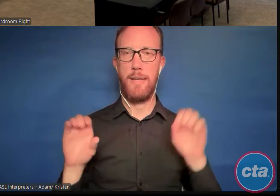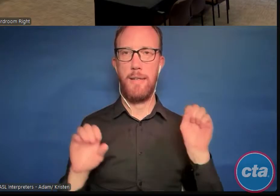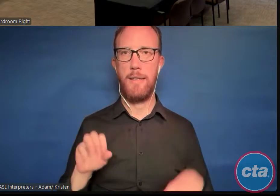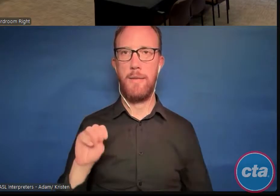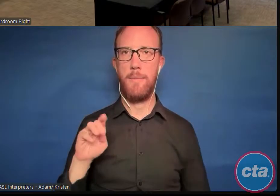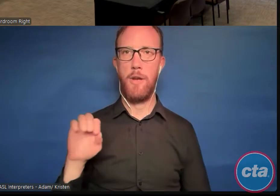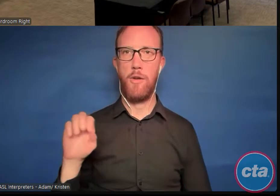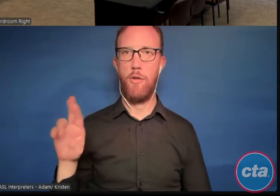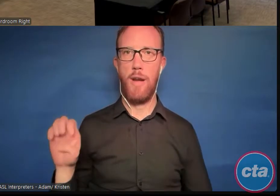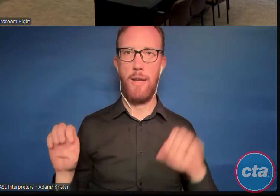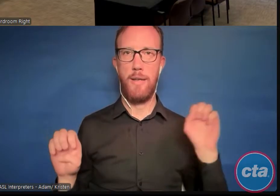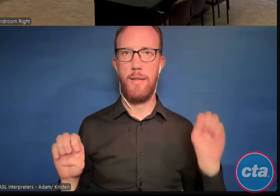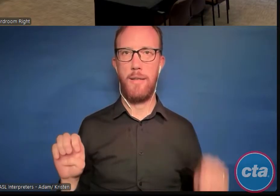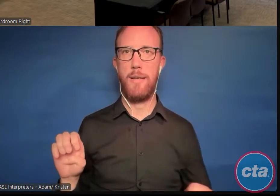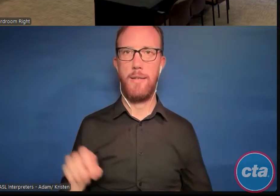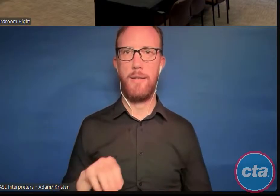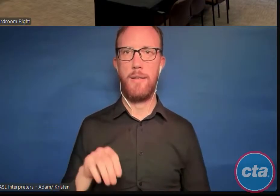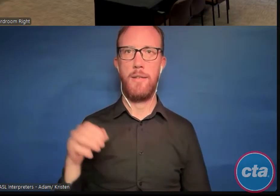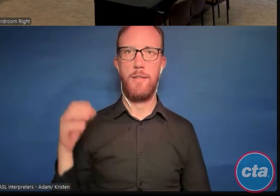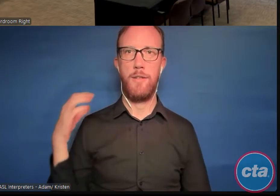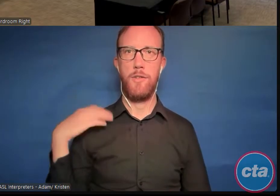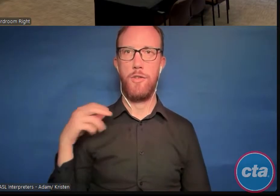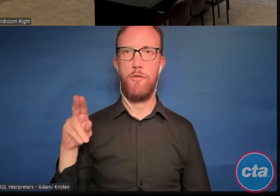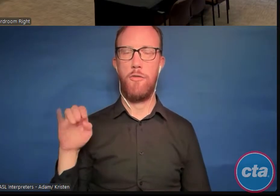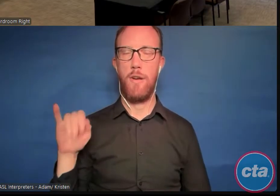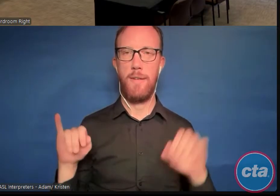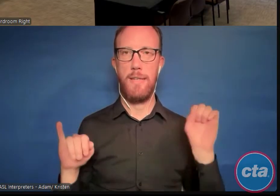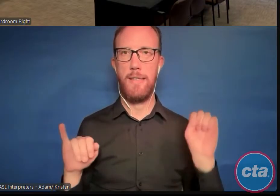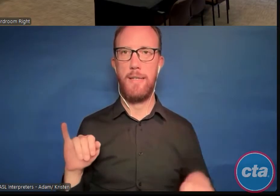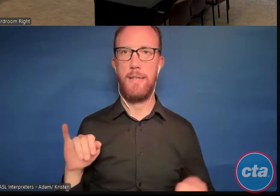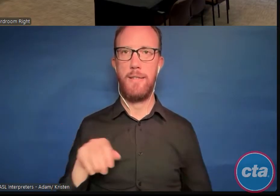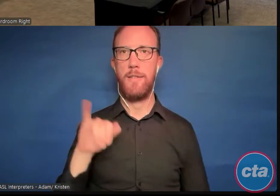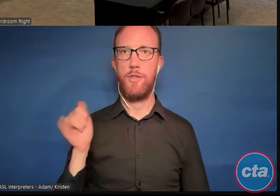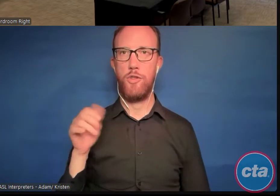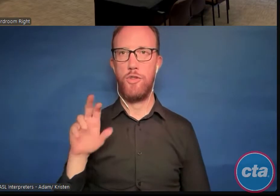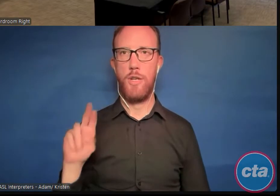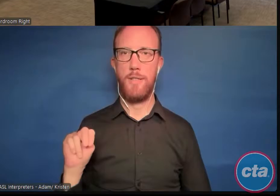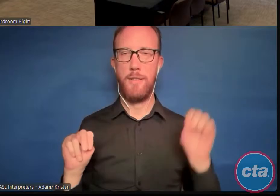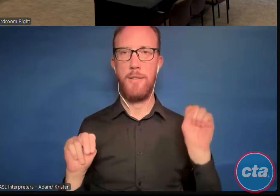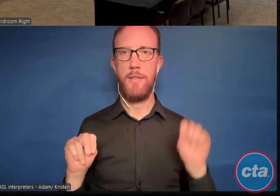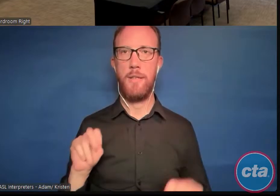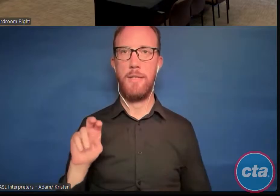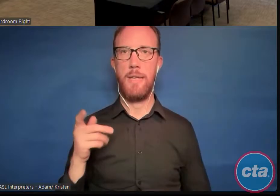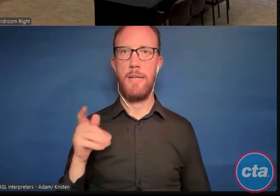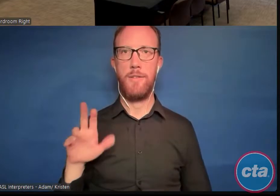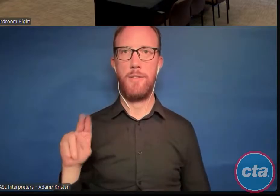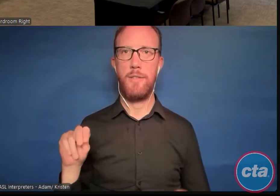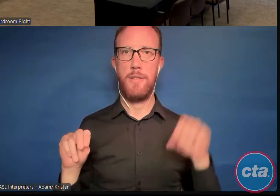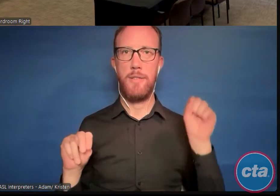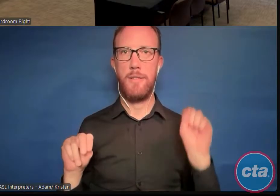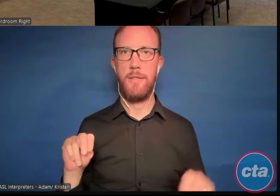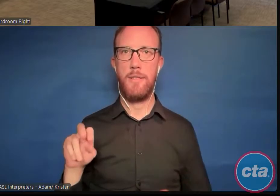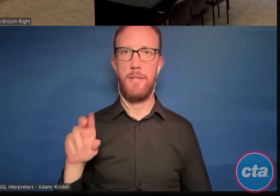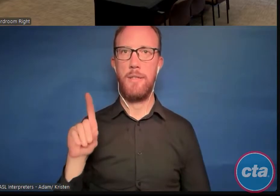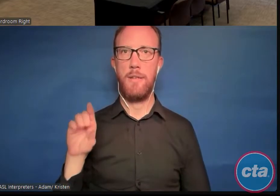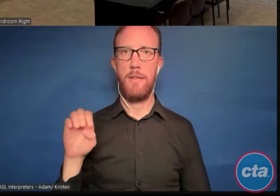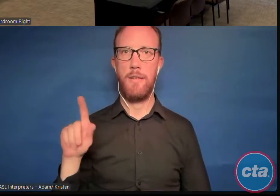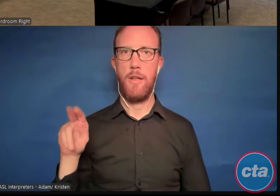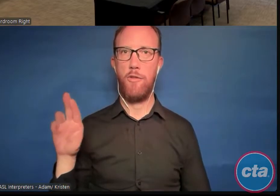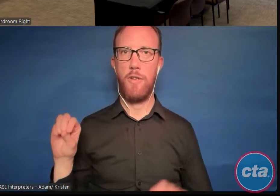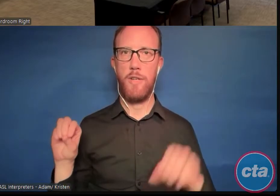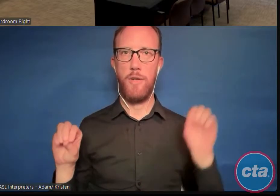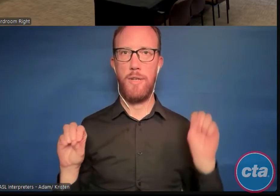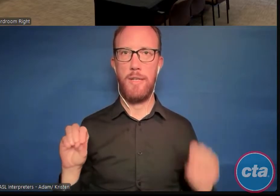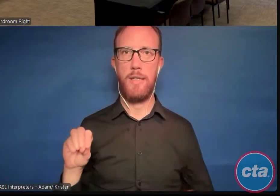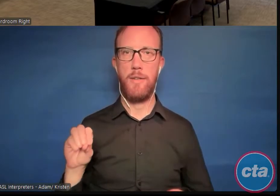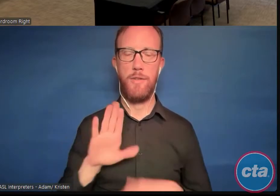McCray, Yes. Chairperson Raby. Yes. Vice Chairperson Johnson, Yes. Peter Henderson. Yes. Sonia Del Rio. Yes. The